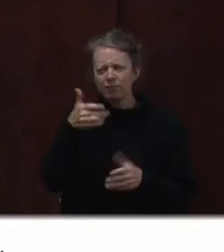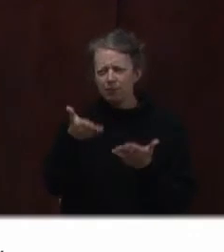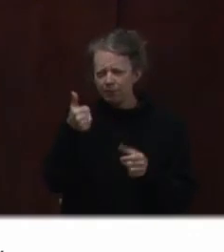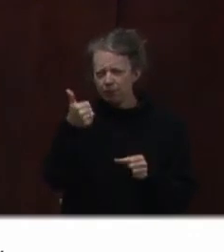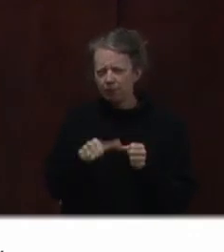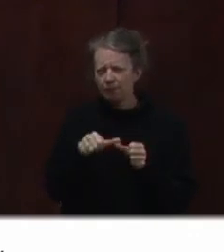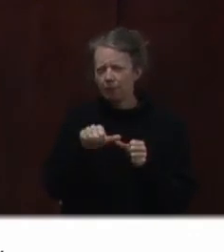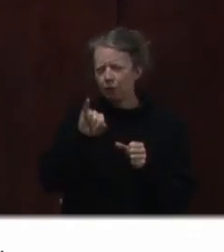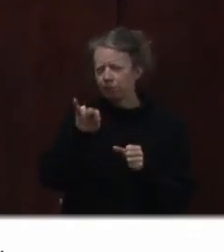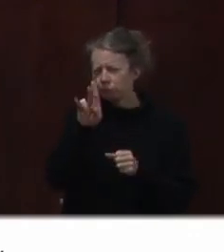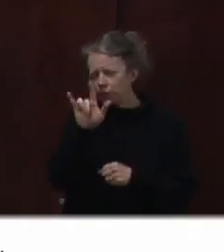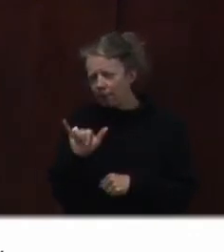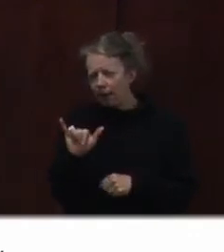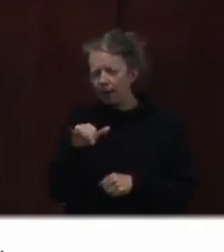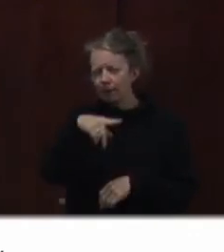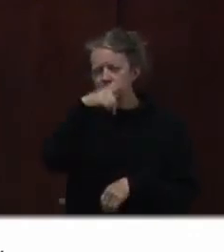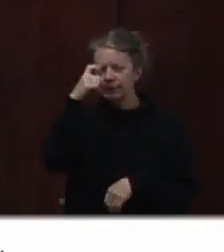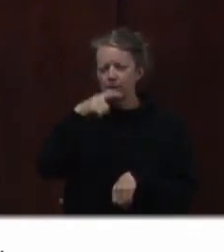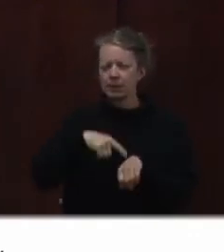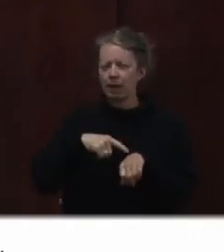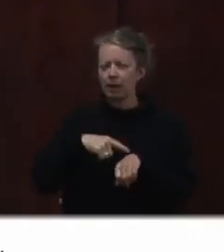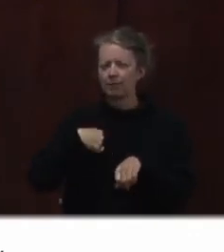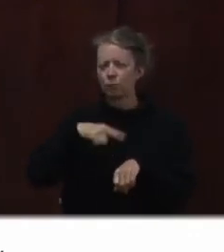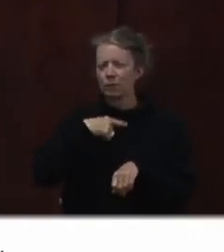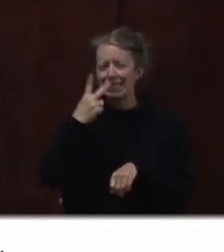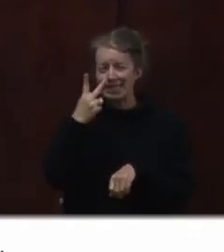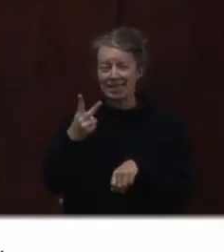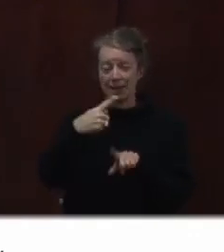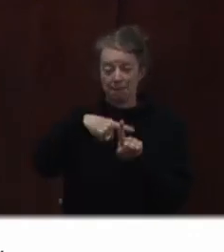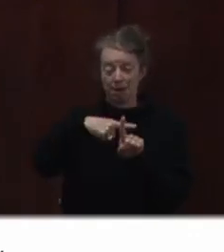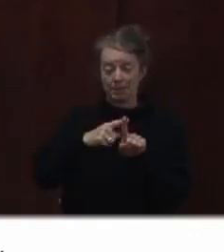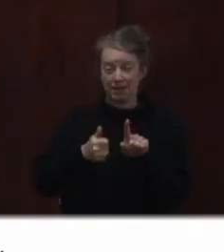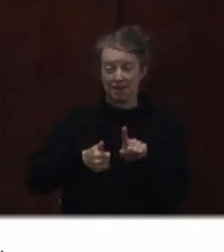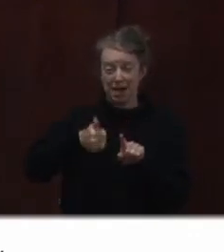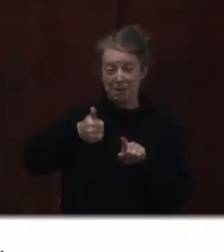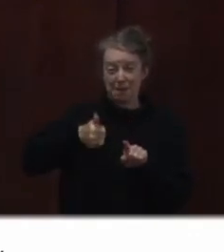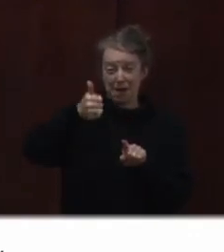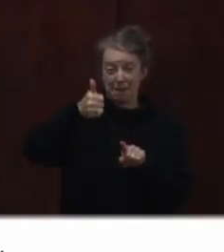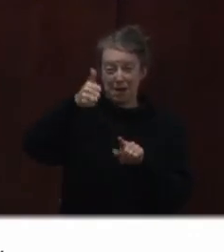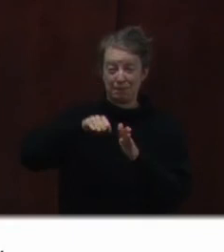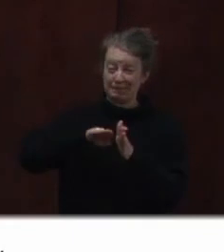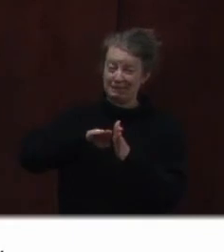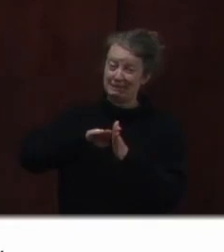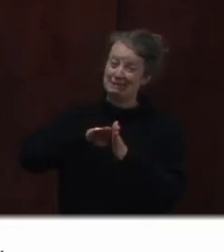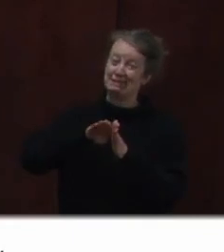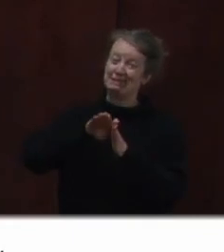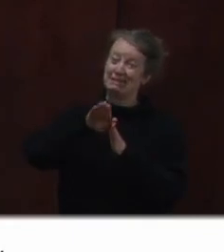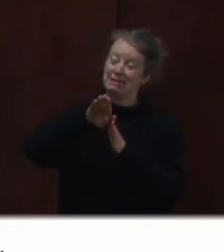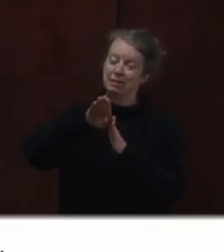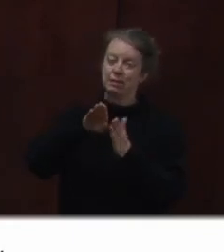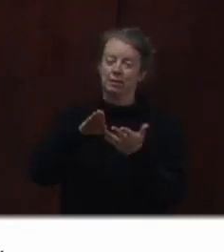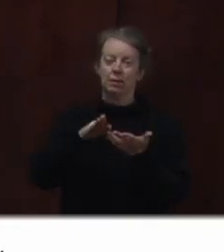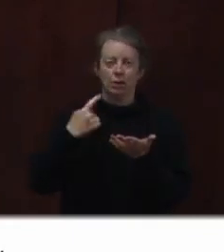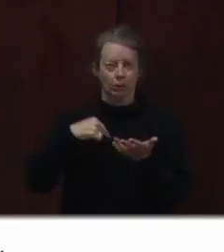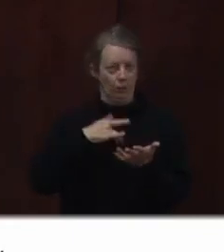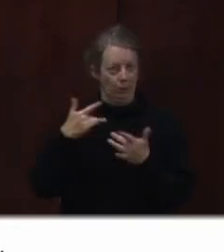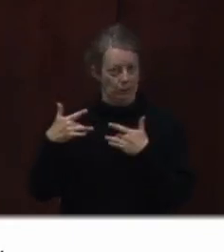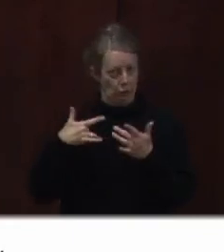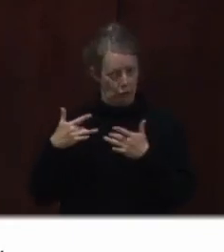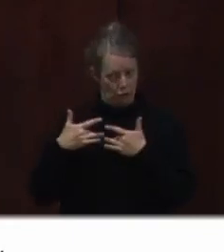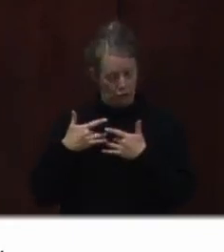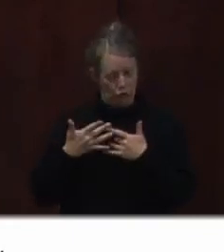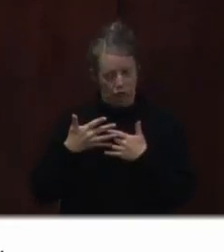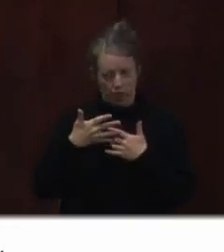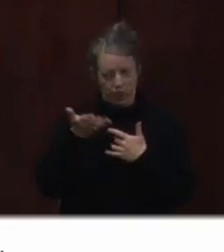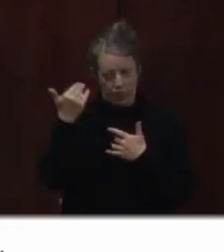and throughout the summer, we were seeing increased incidence of cases, and that felt like a heavy burden then,